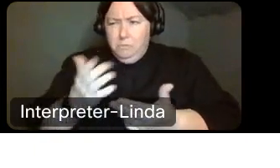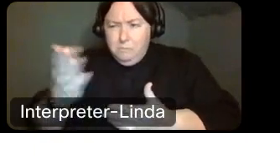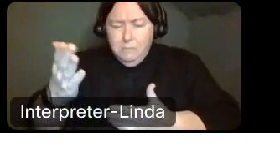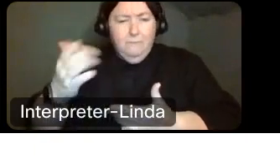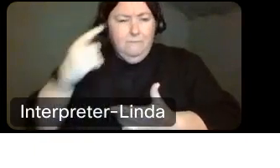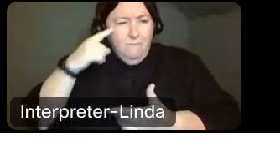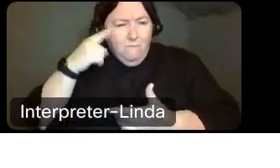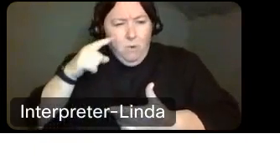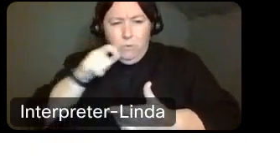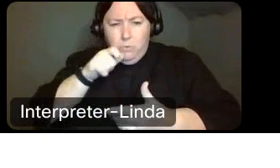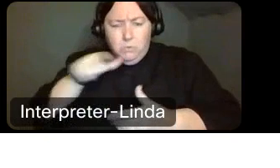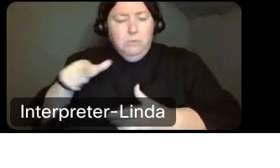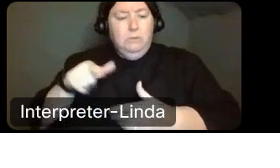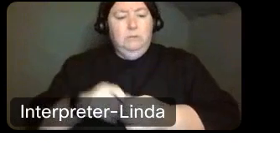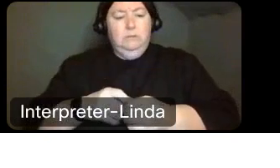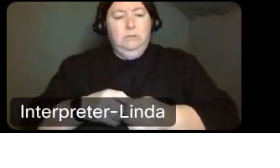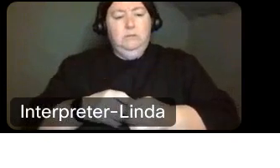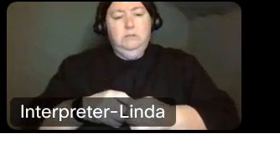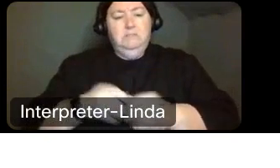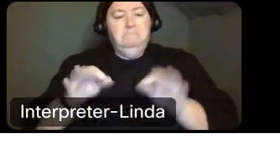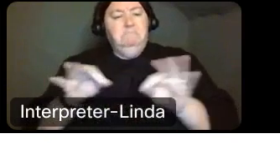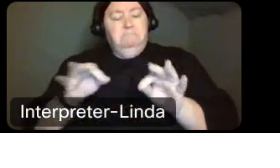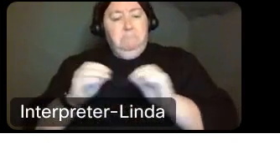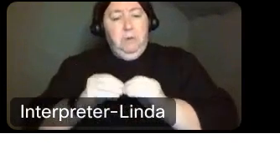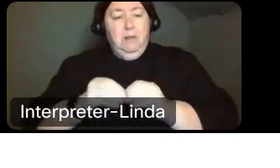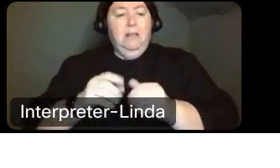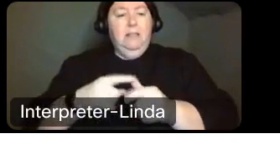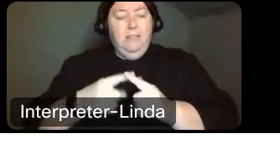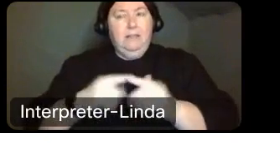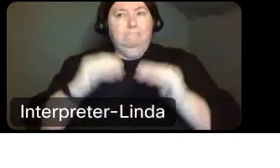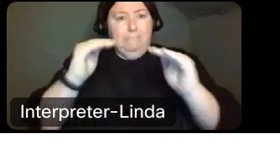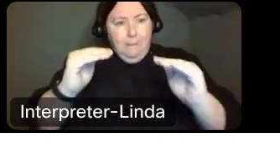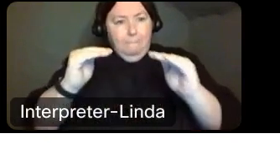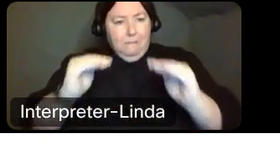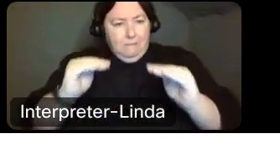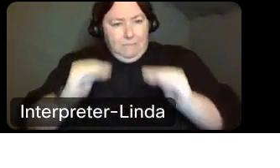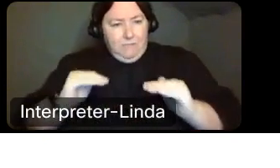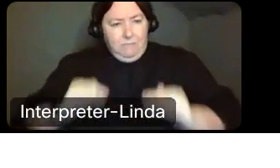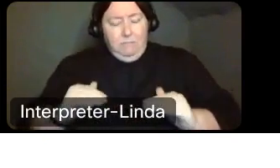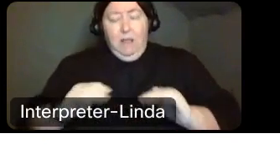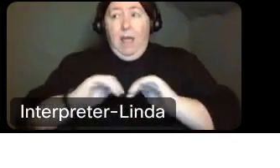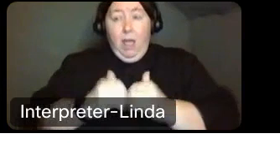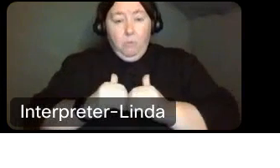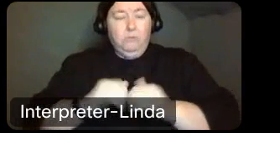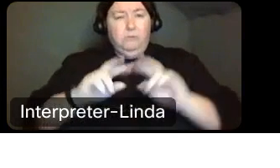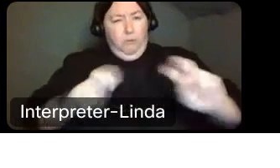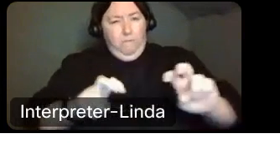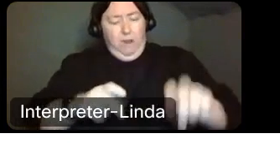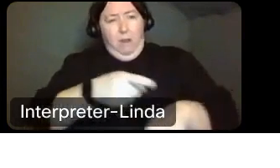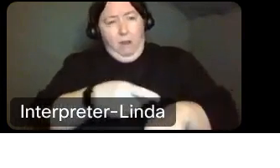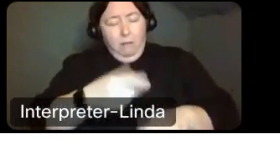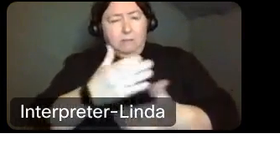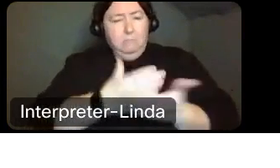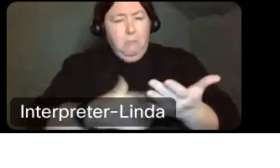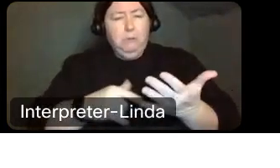that's unveiled to you. Then we'll do a walkthrough on how to complete and submit your survey. So we'll look at some of the sections of the